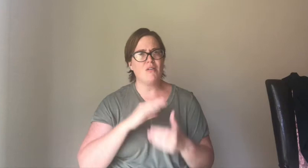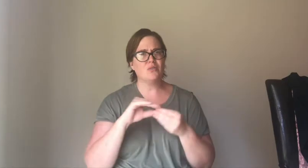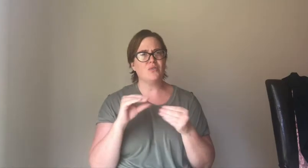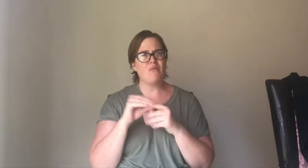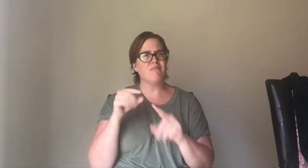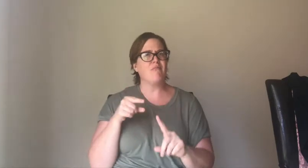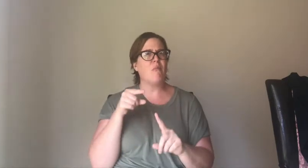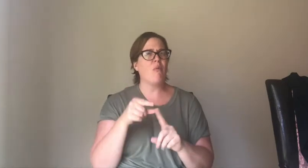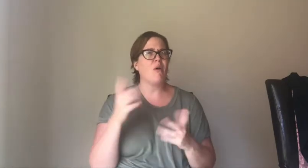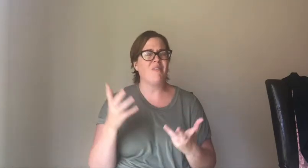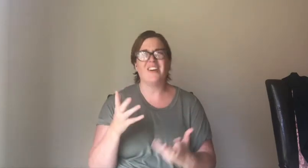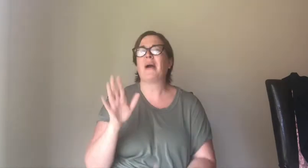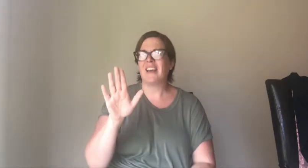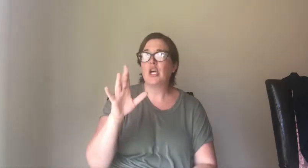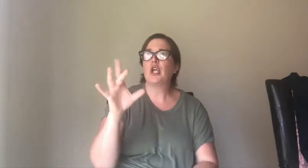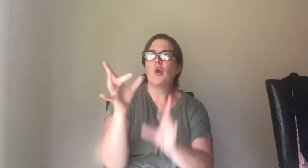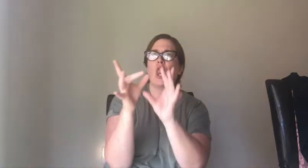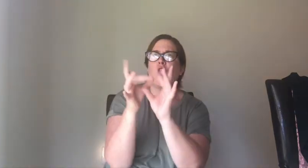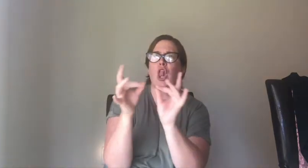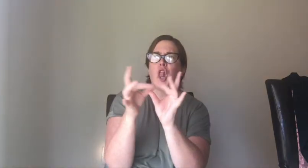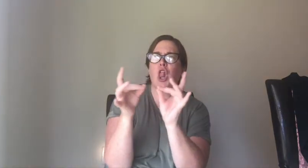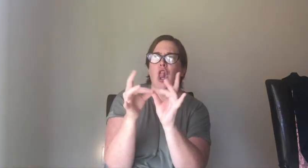work. It's made from man.